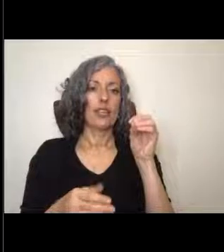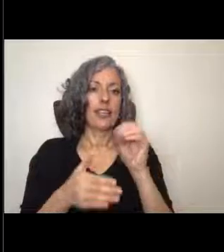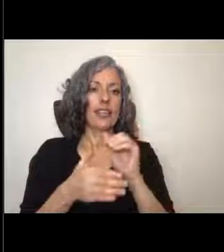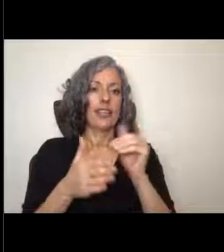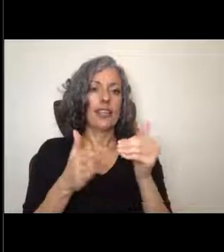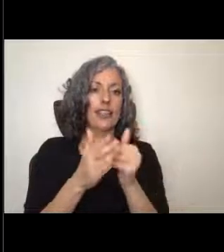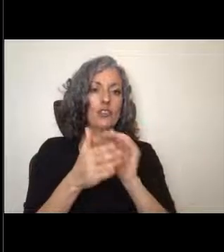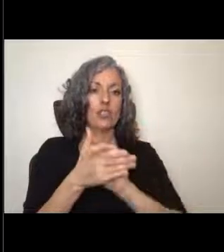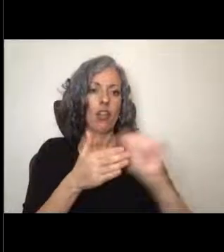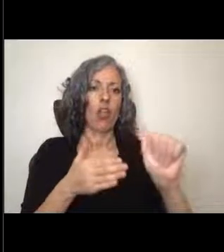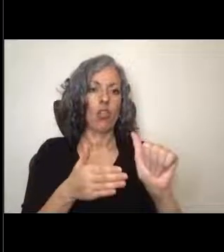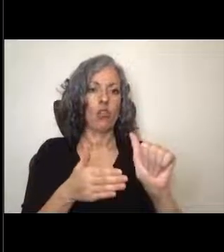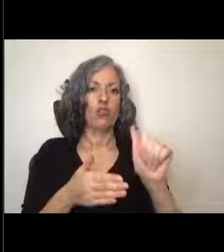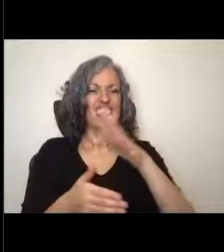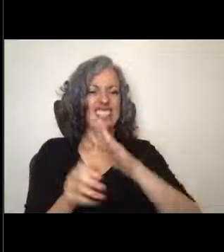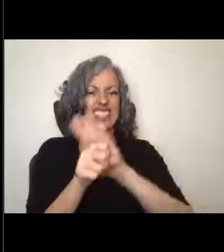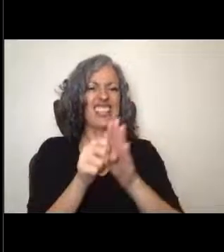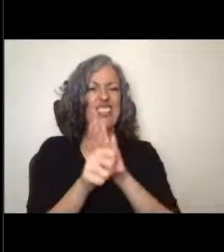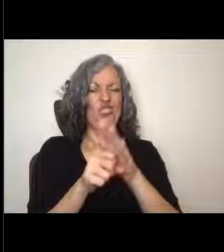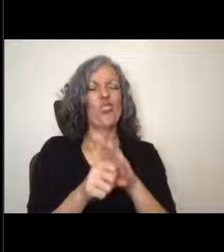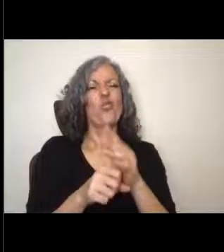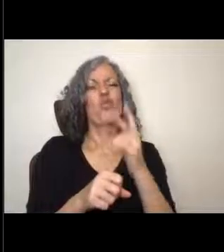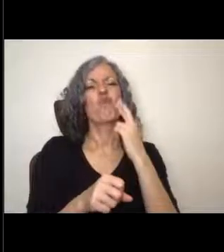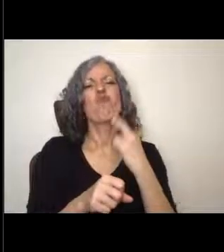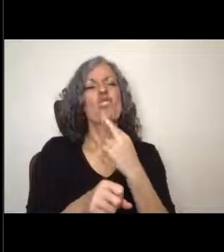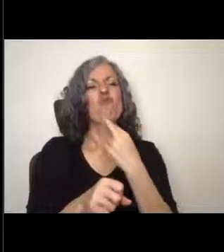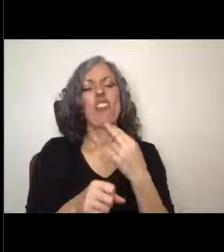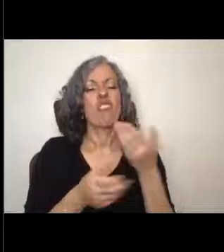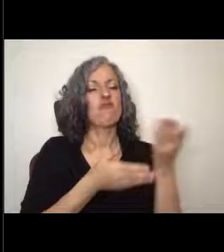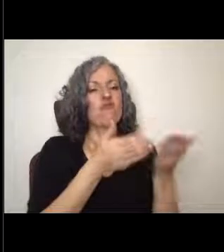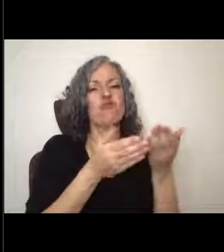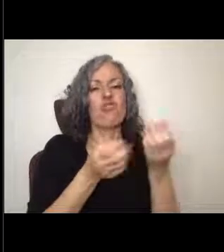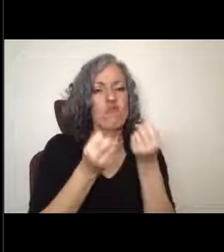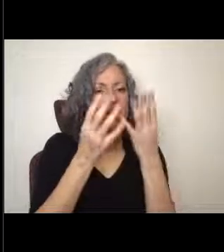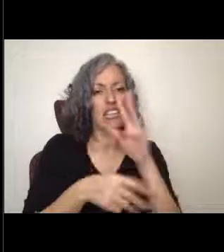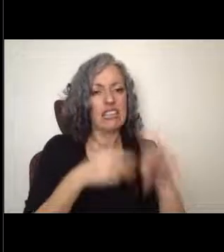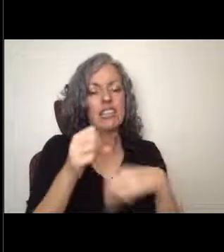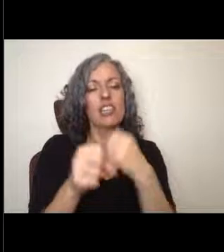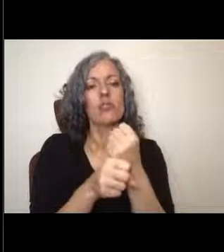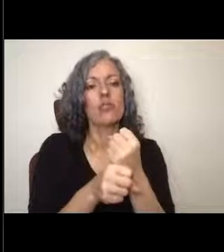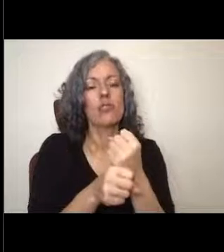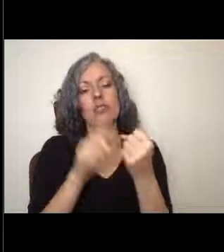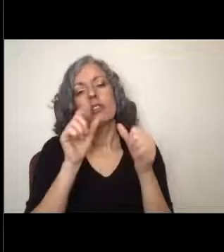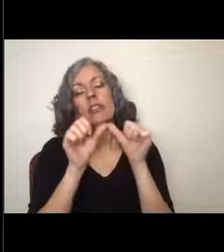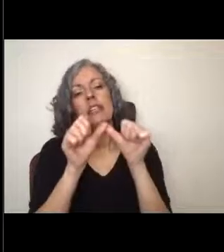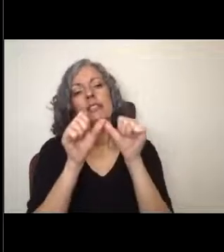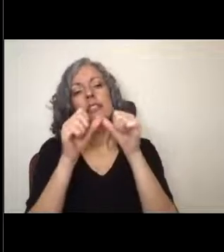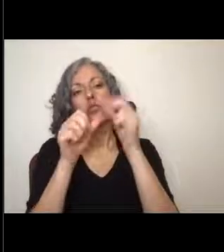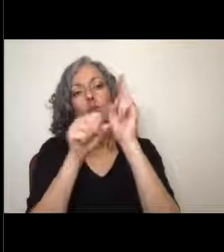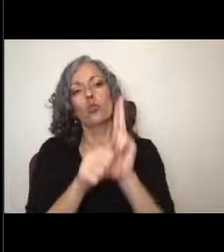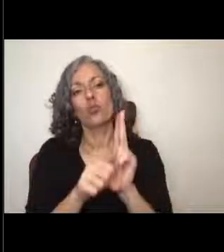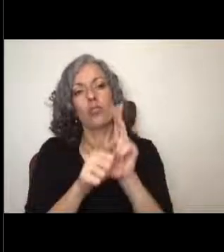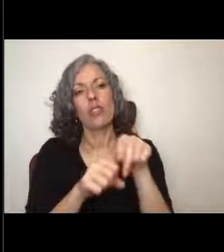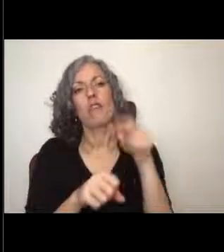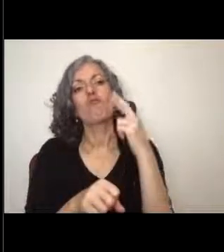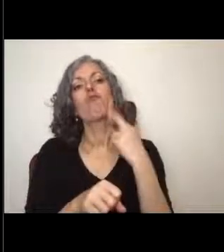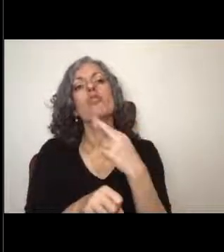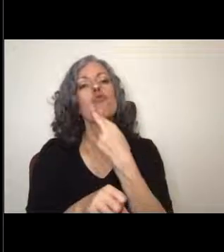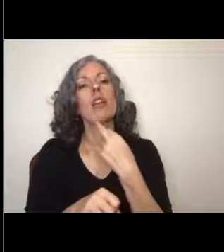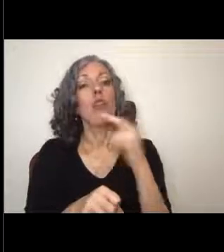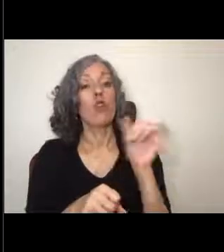restaurant that has served the community of Watts for many years. The sale will facilitate the continued use of the Hawkins Burger restaurant and the parking area they